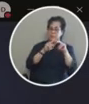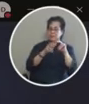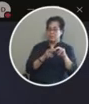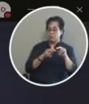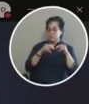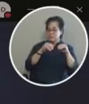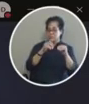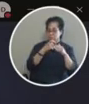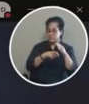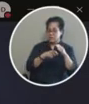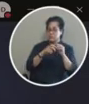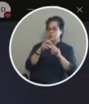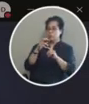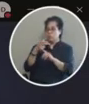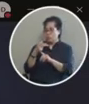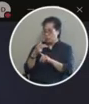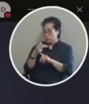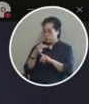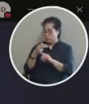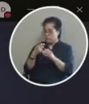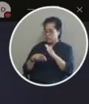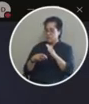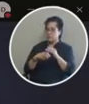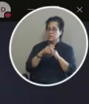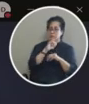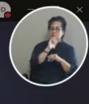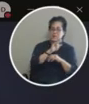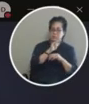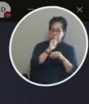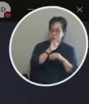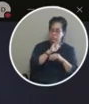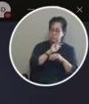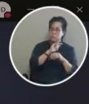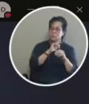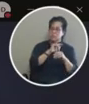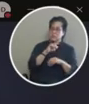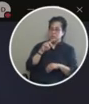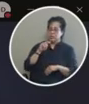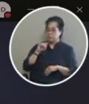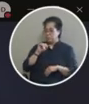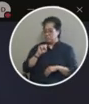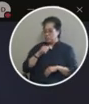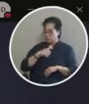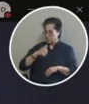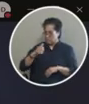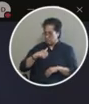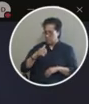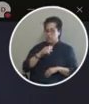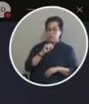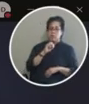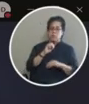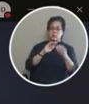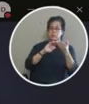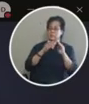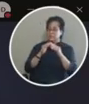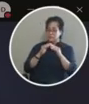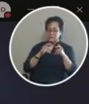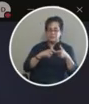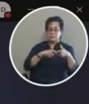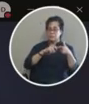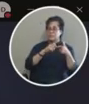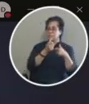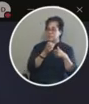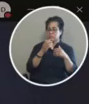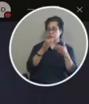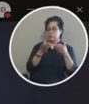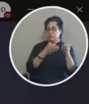sales taxes, hotel occupancy taxes, bridge crossings, airport traffic, and mass transit. As a result, the city is suspending numerous services